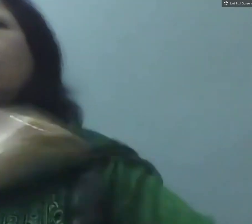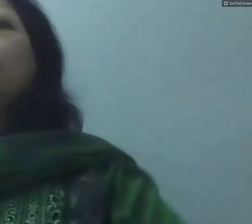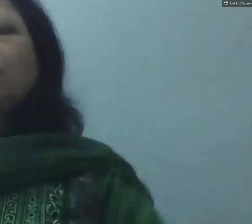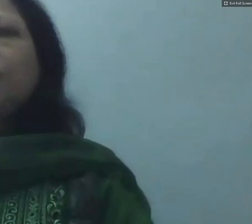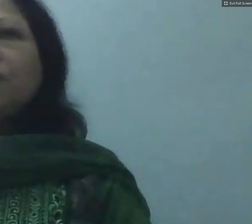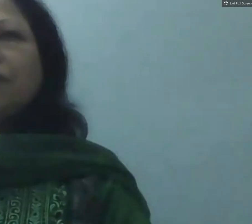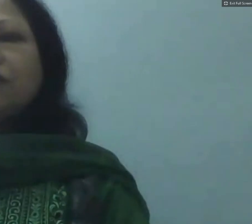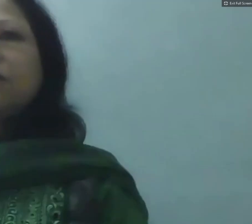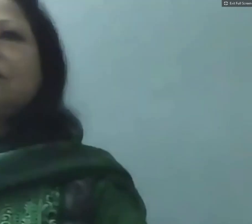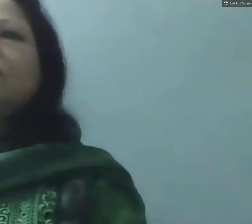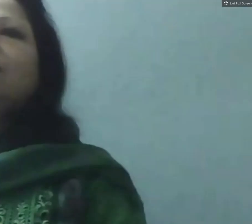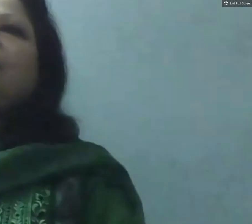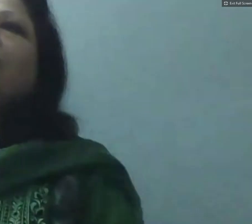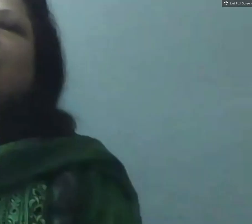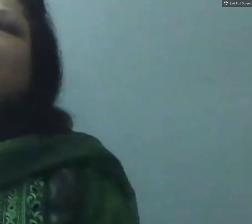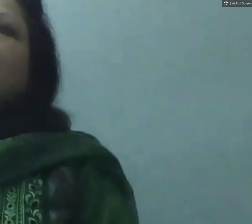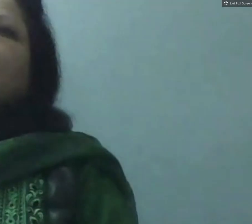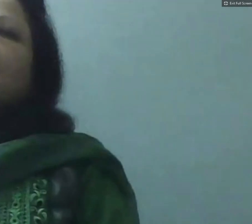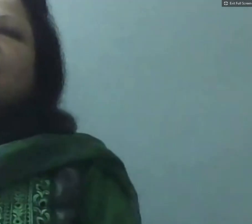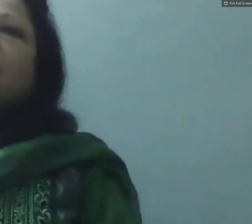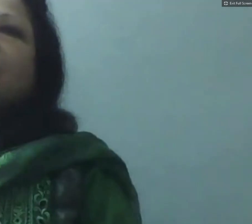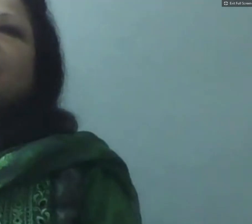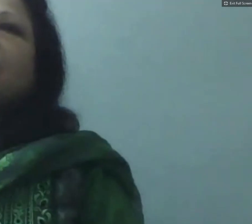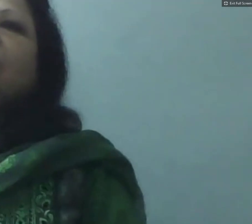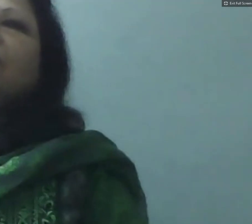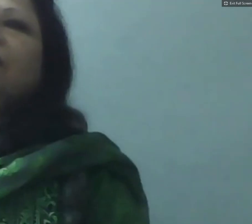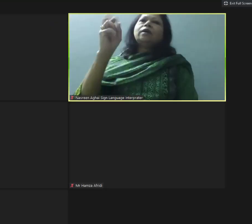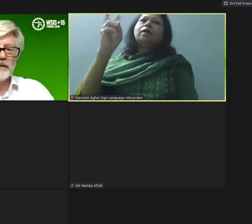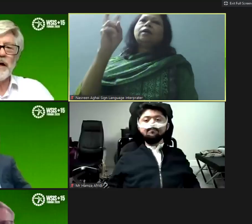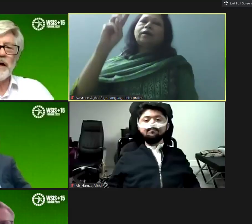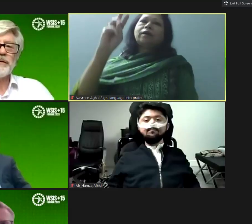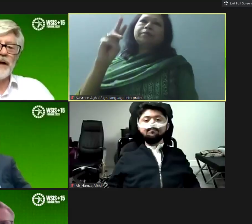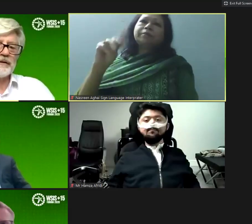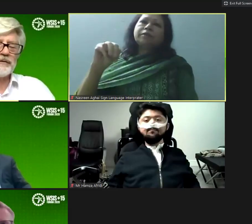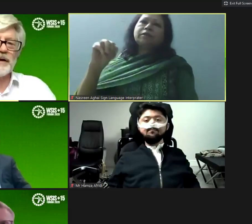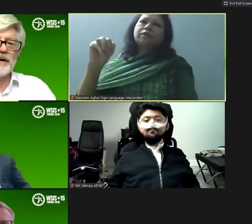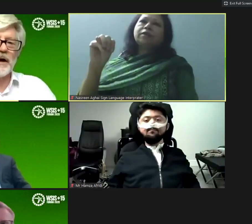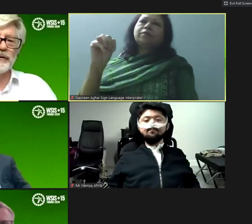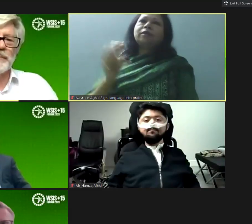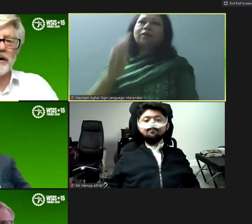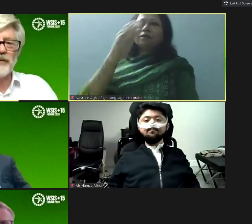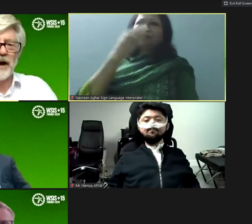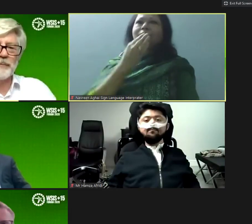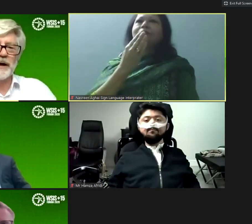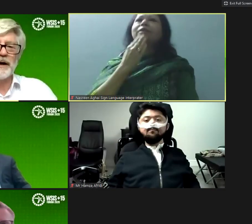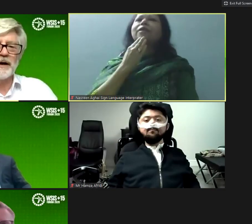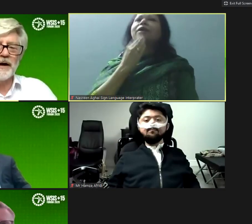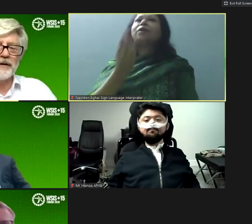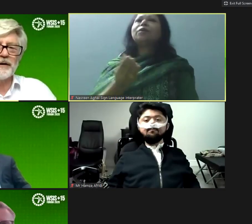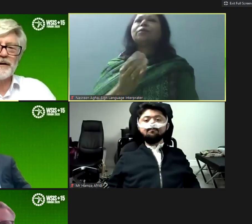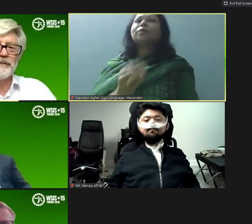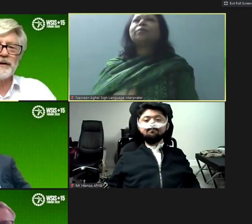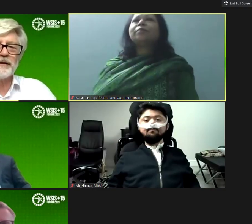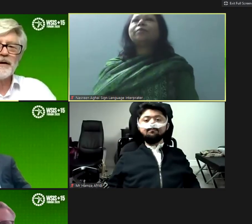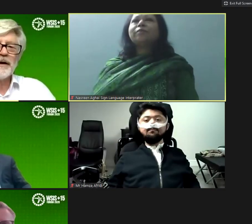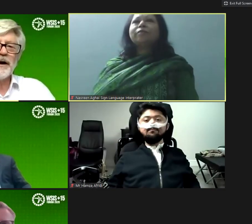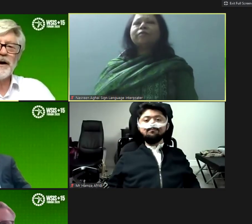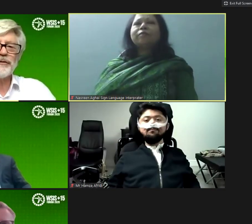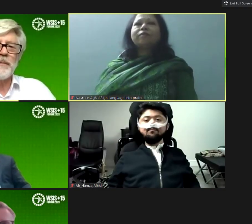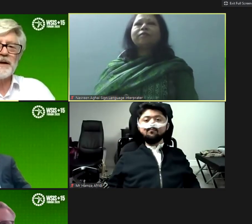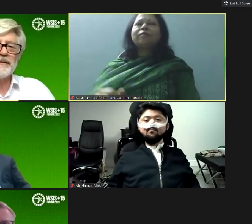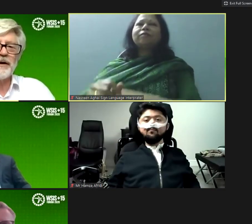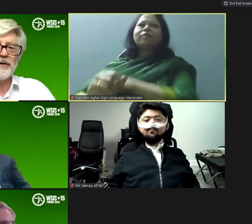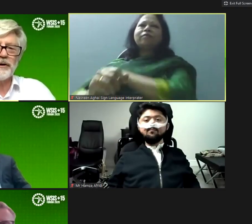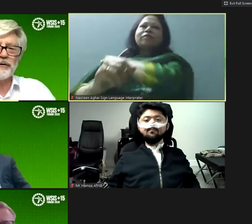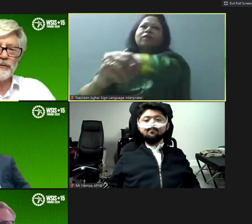to formally start the thematic discussion. Thanks ever so much, Akbar. I think given